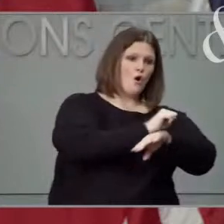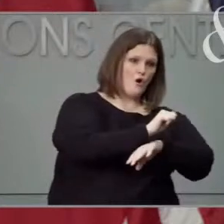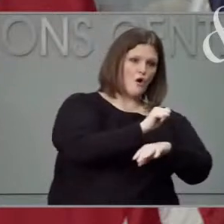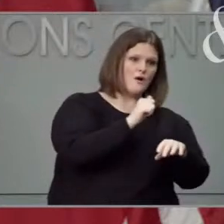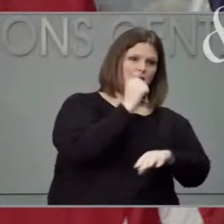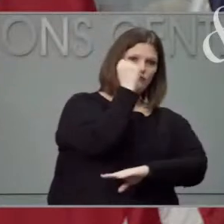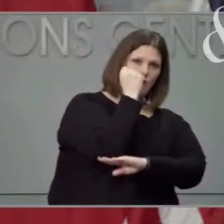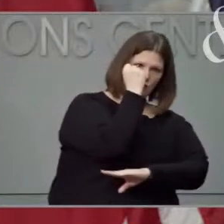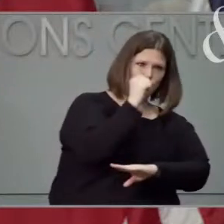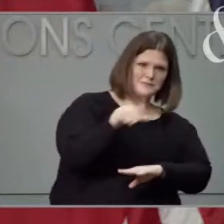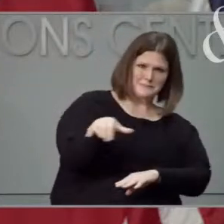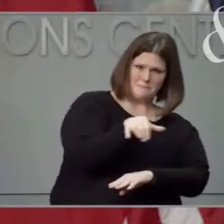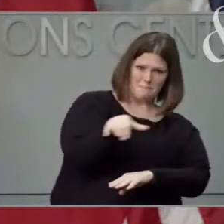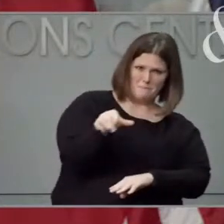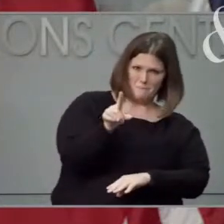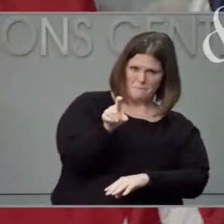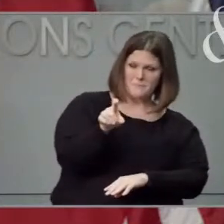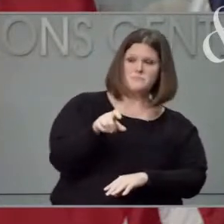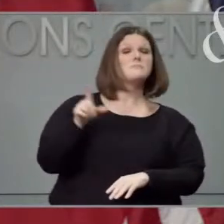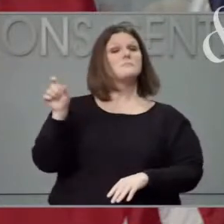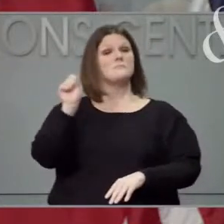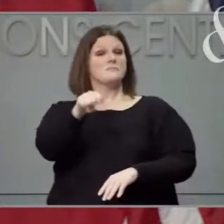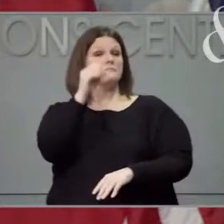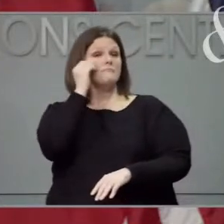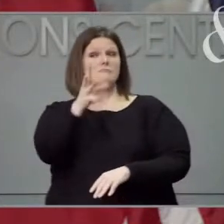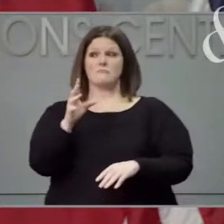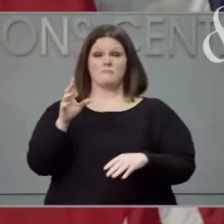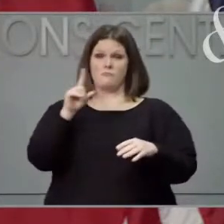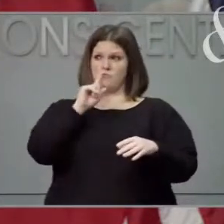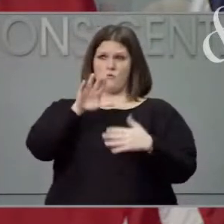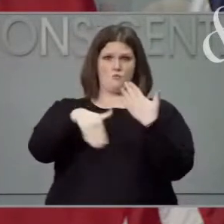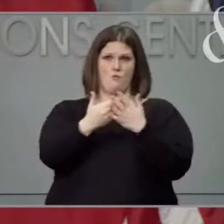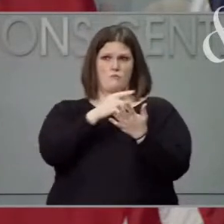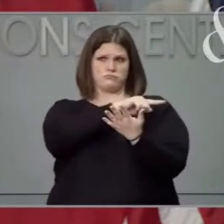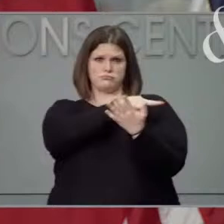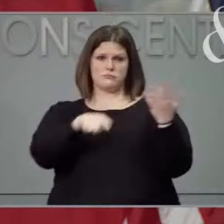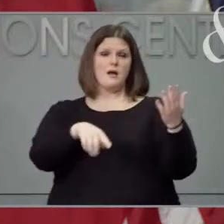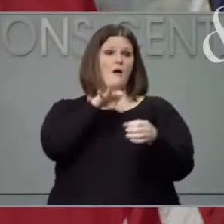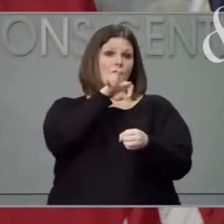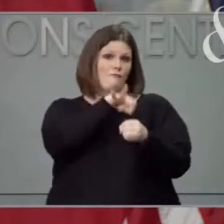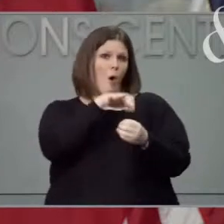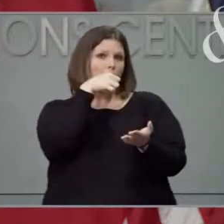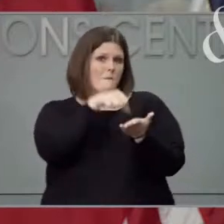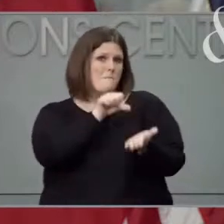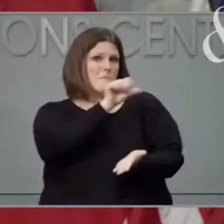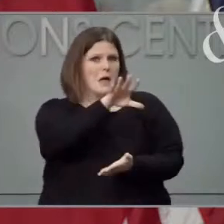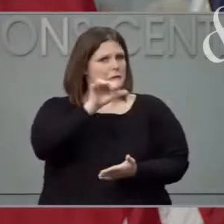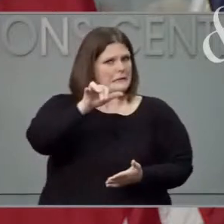I can say that, yes, it was record-setting for sure with our absentee by mail ballots at